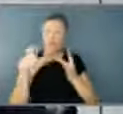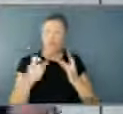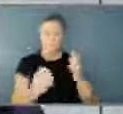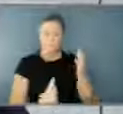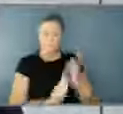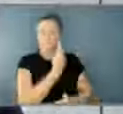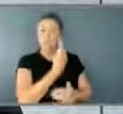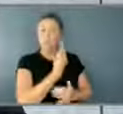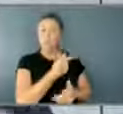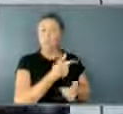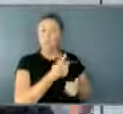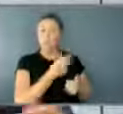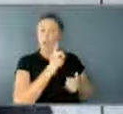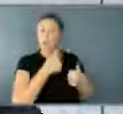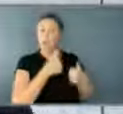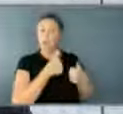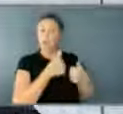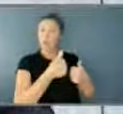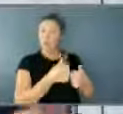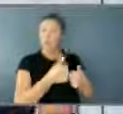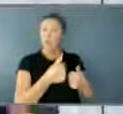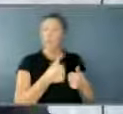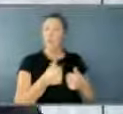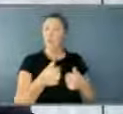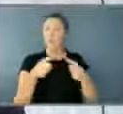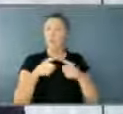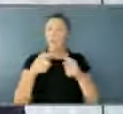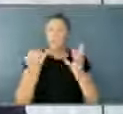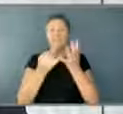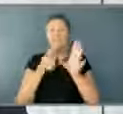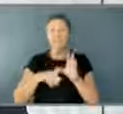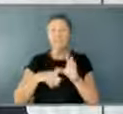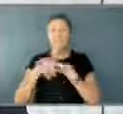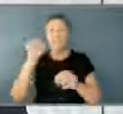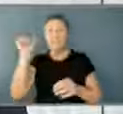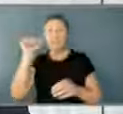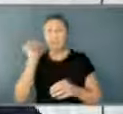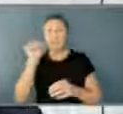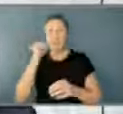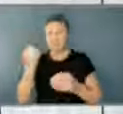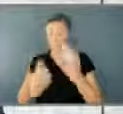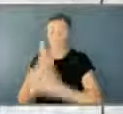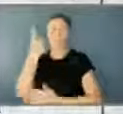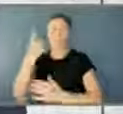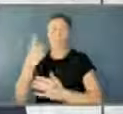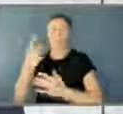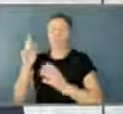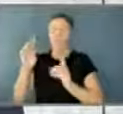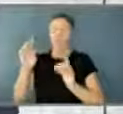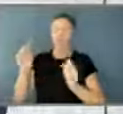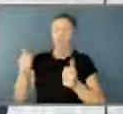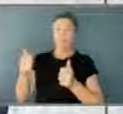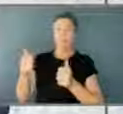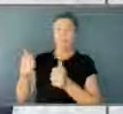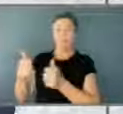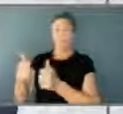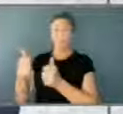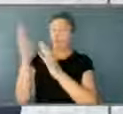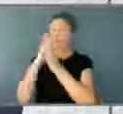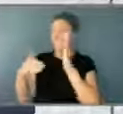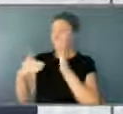a case there today. We've come through the Northern Beaches. We've come through all of these situations. New Zealand has come through